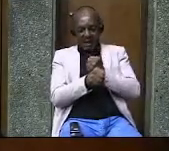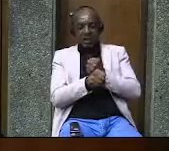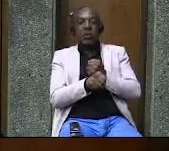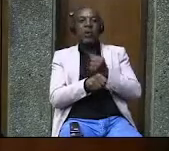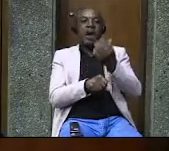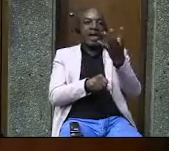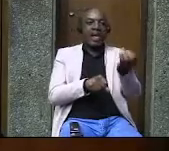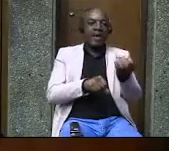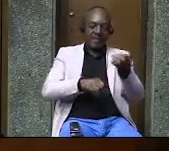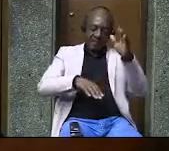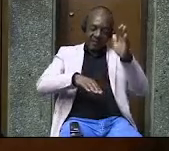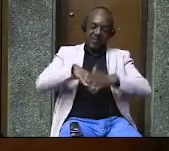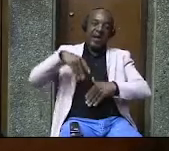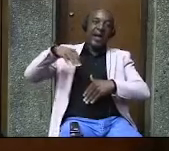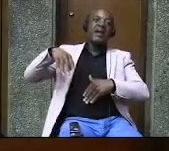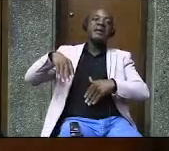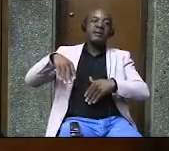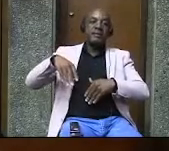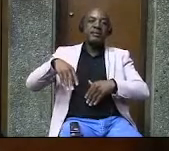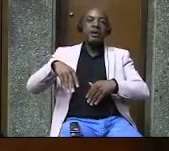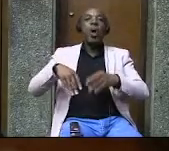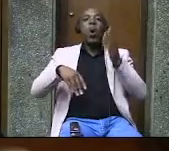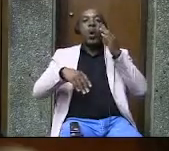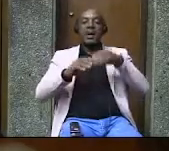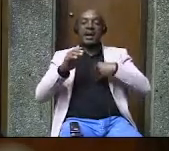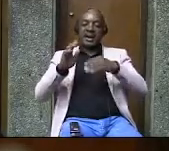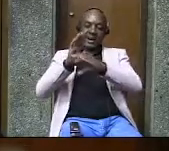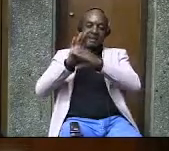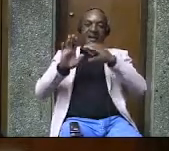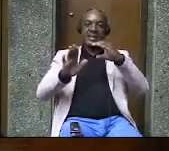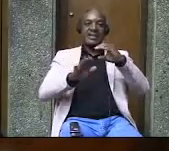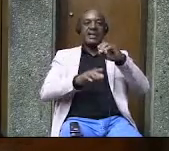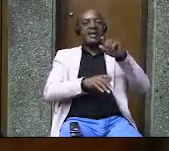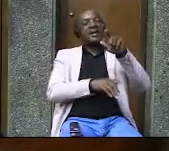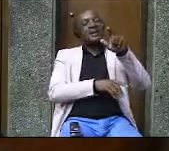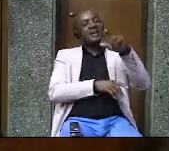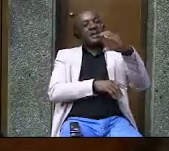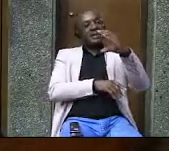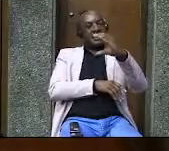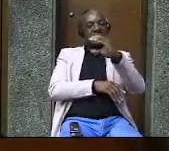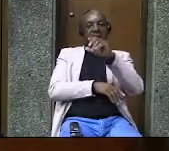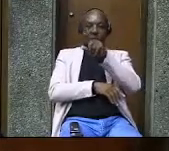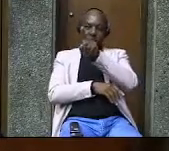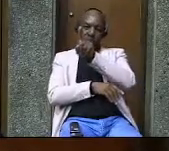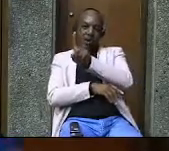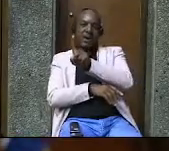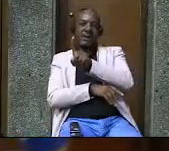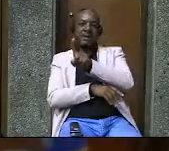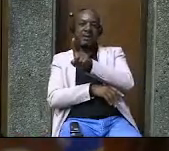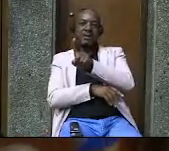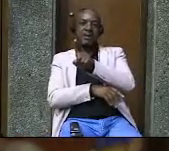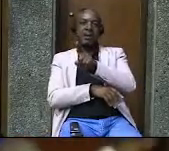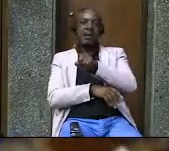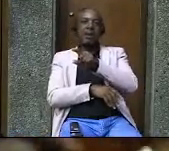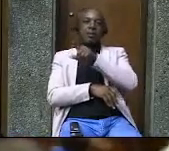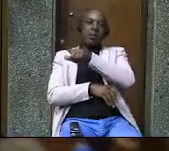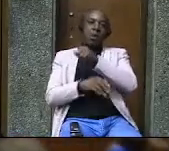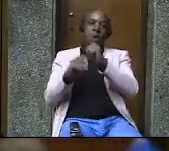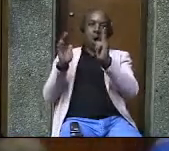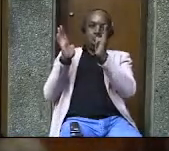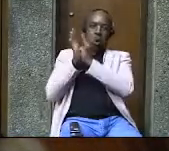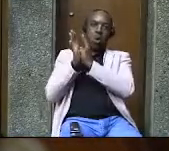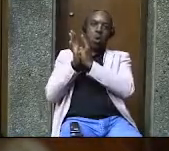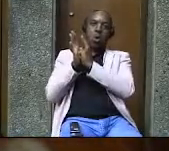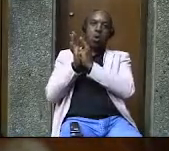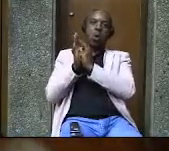a person referred to in subsection 1 upon application to the expropriating authority brought on notice to the